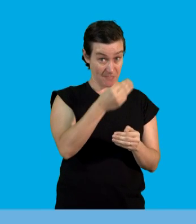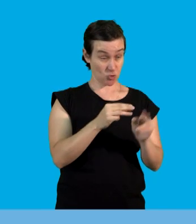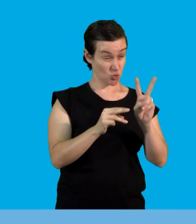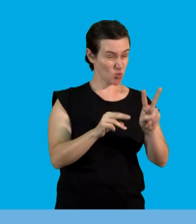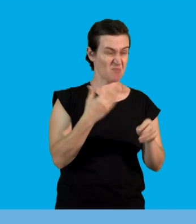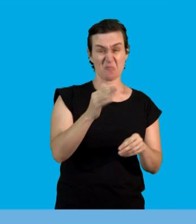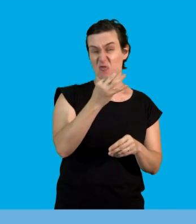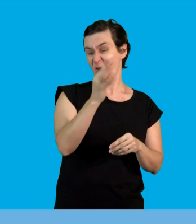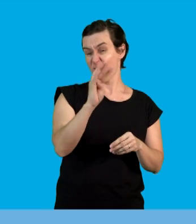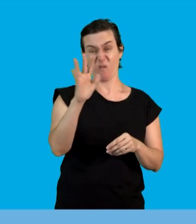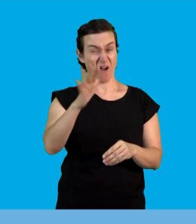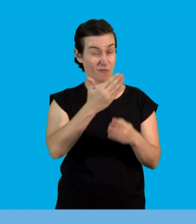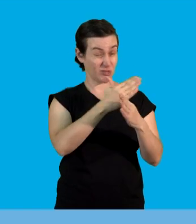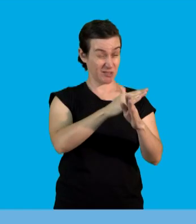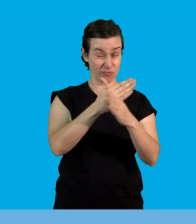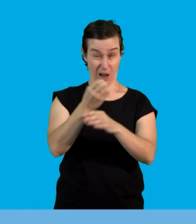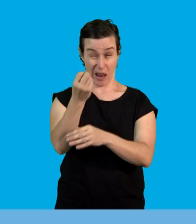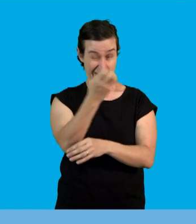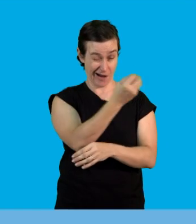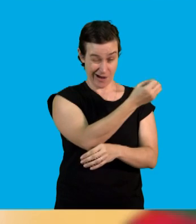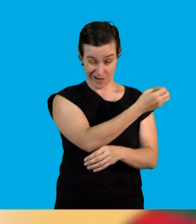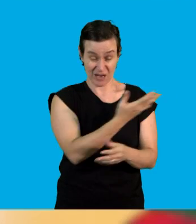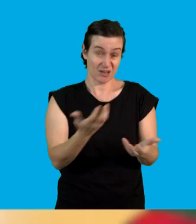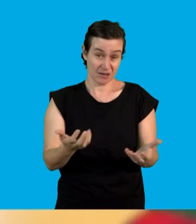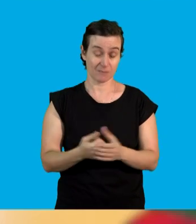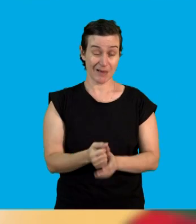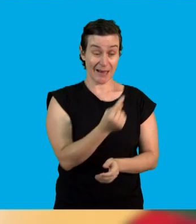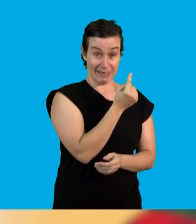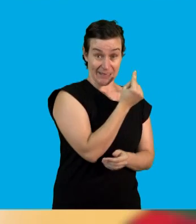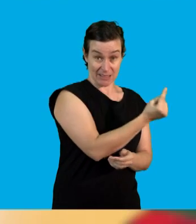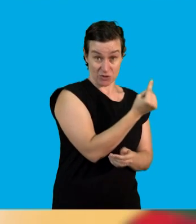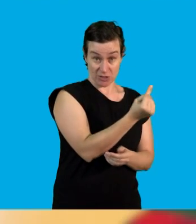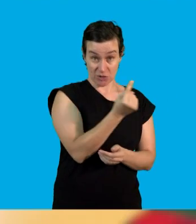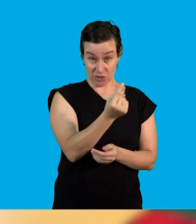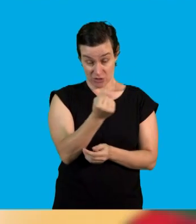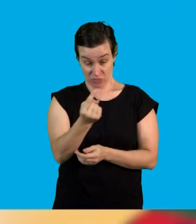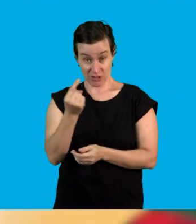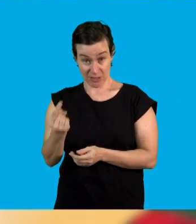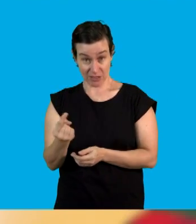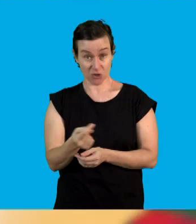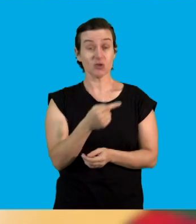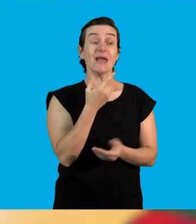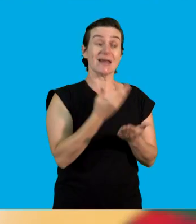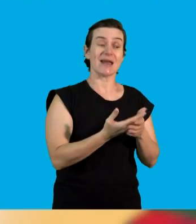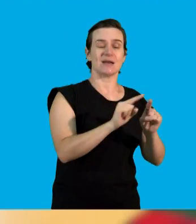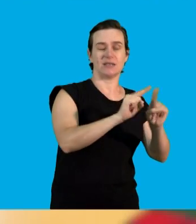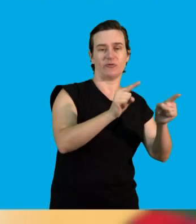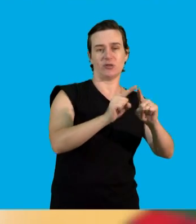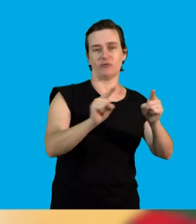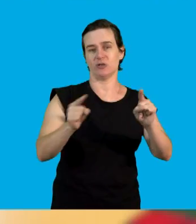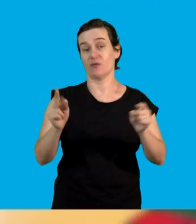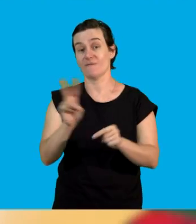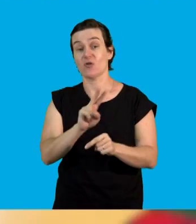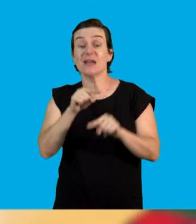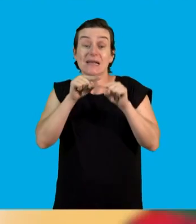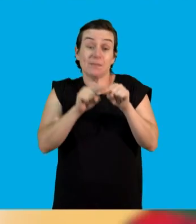we have 3 or 4 or even 5, each of those resistors will each have different, depending if whether they are